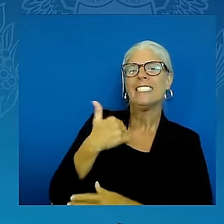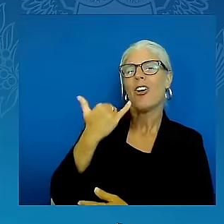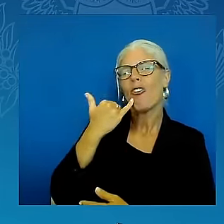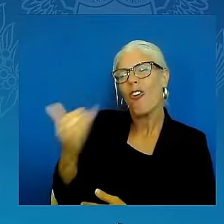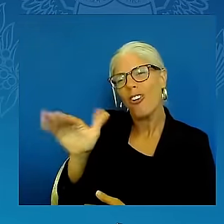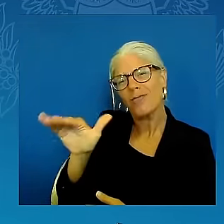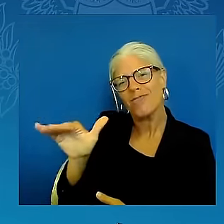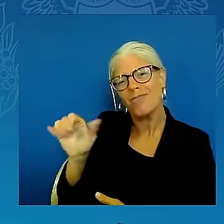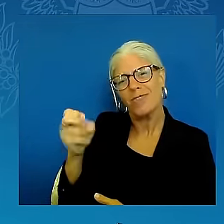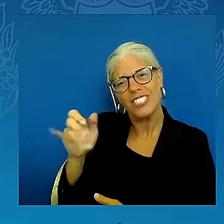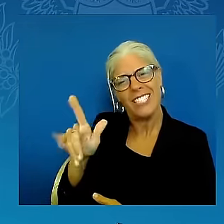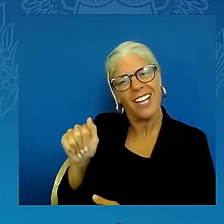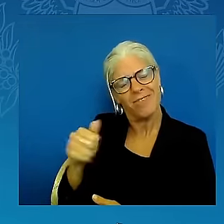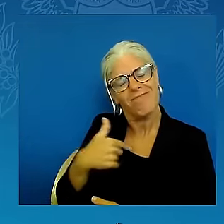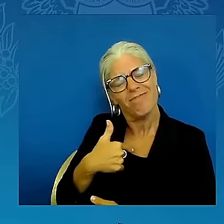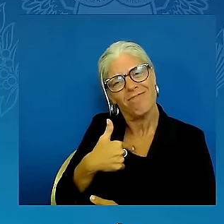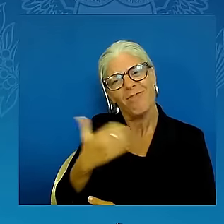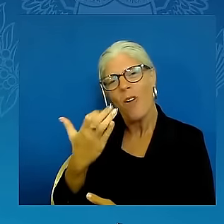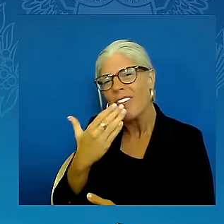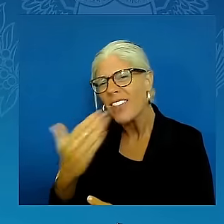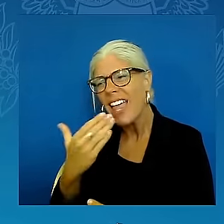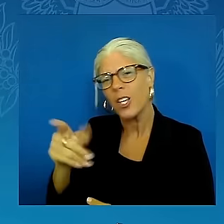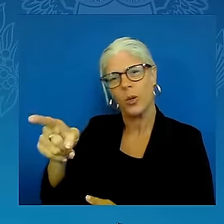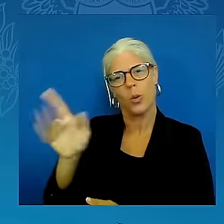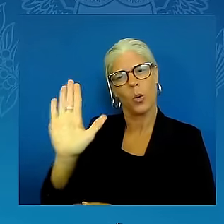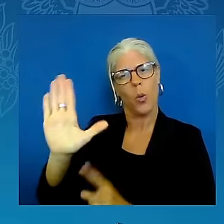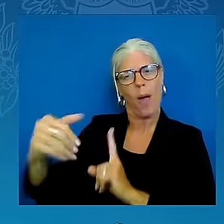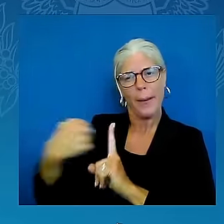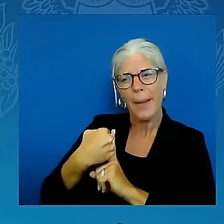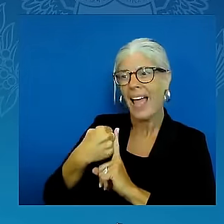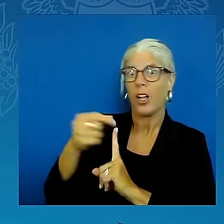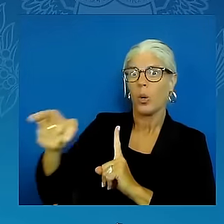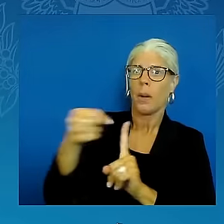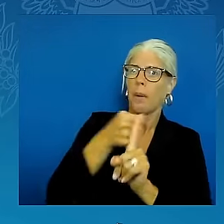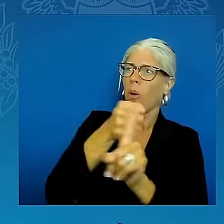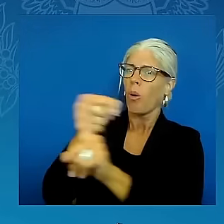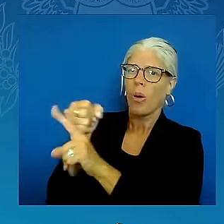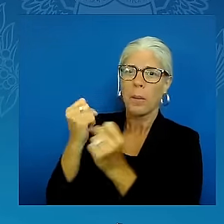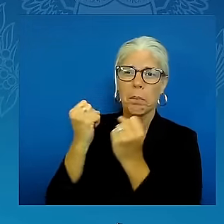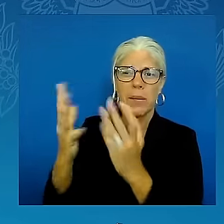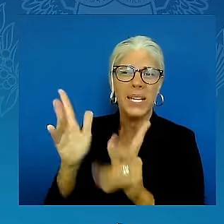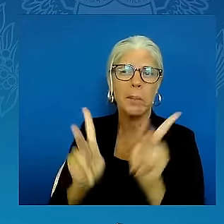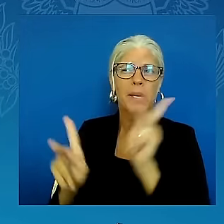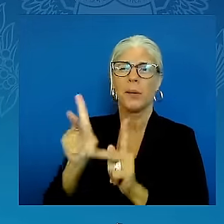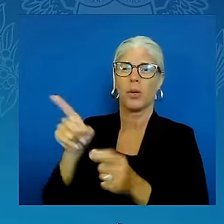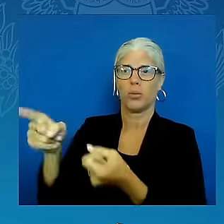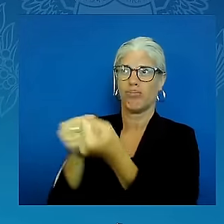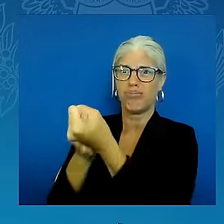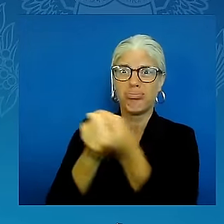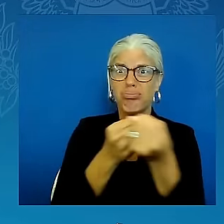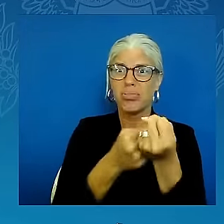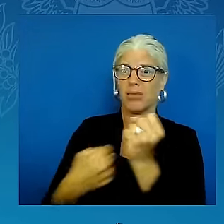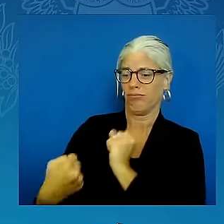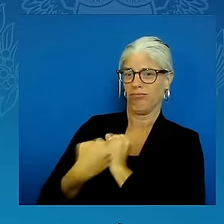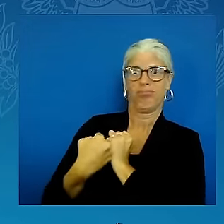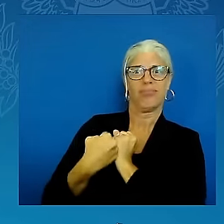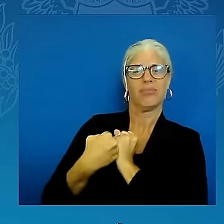people. I know all of us, and in particular all of us who have worked with her in Washington, have stories to tell.